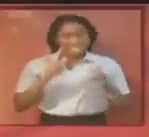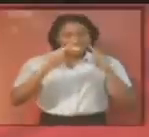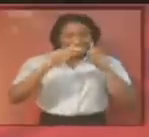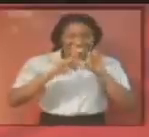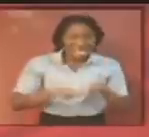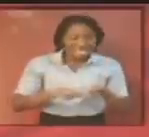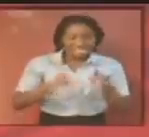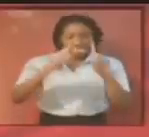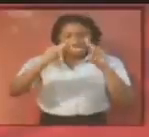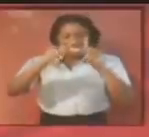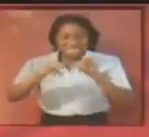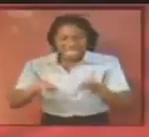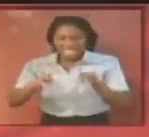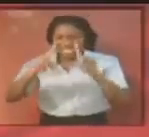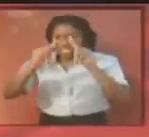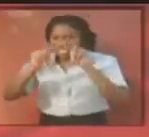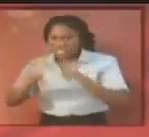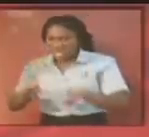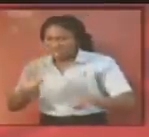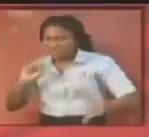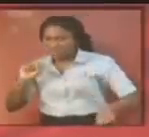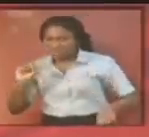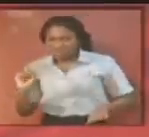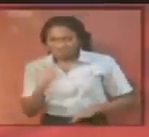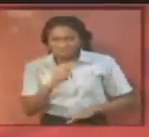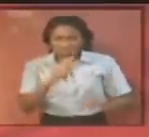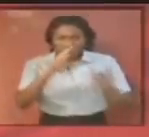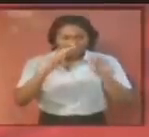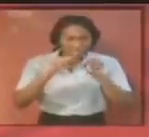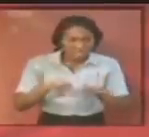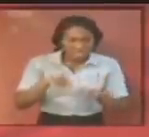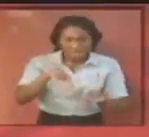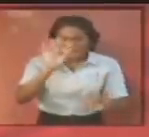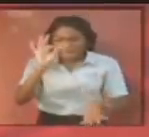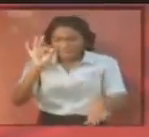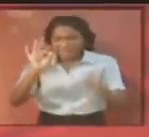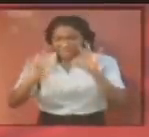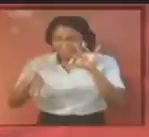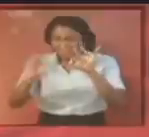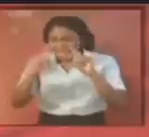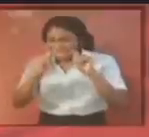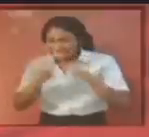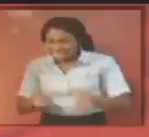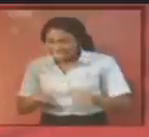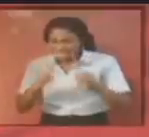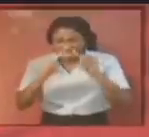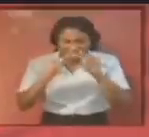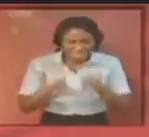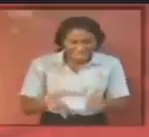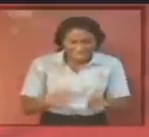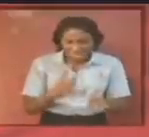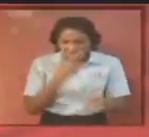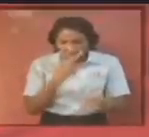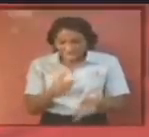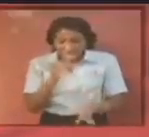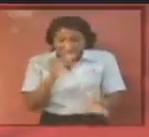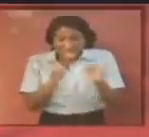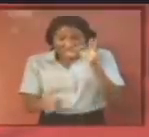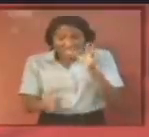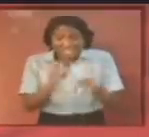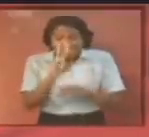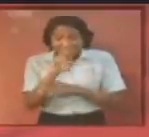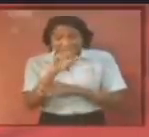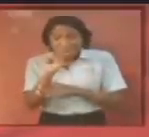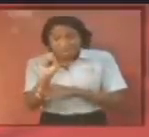in a random selection of community samples using a technique called whole genome sequencing.